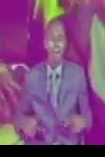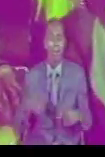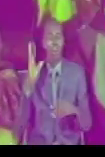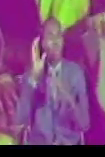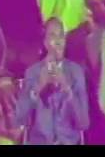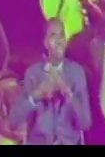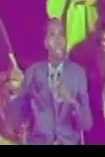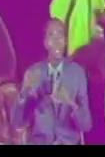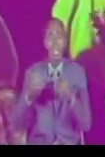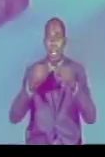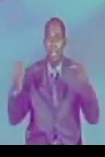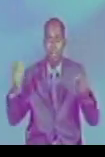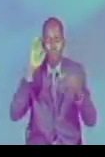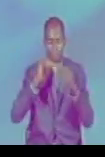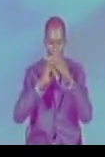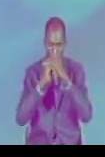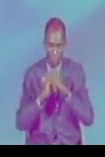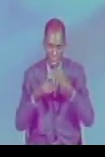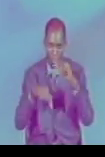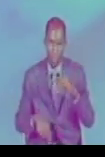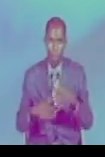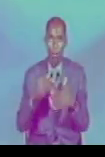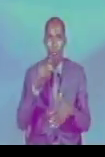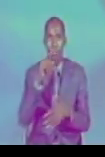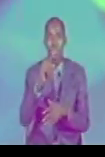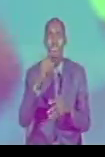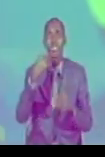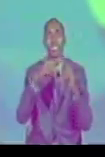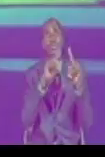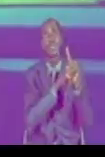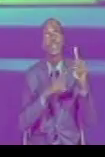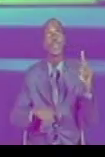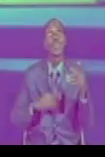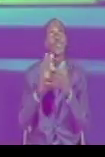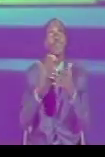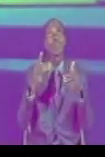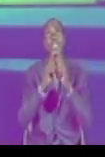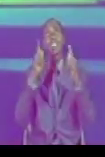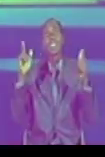Enemies will bow down before you. Tell the Lord something great is coming on the way.